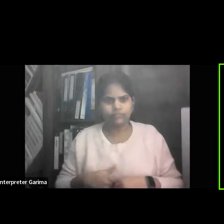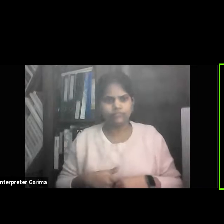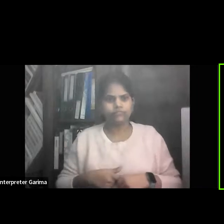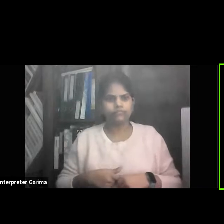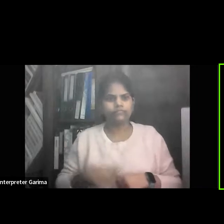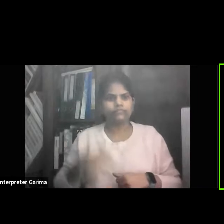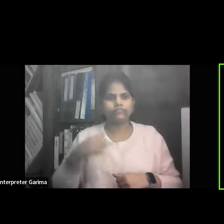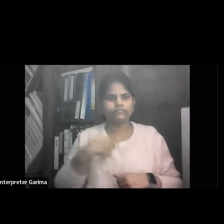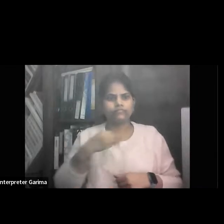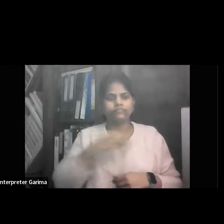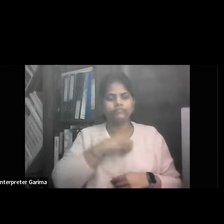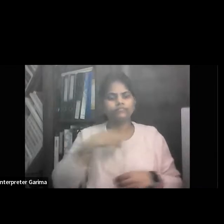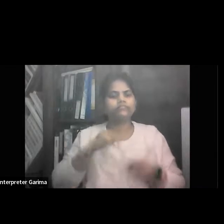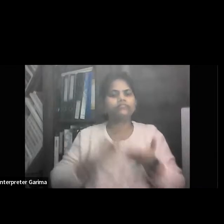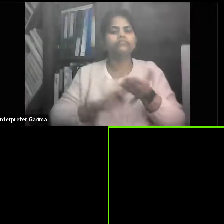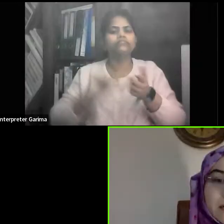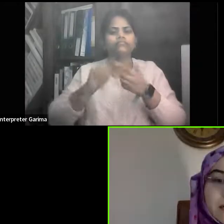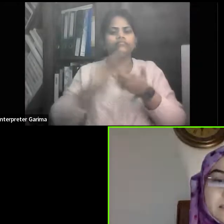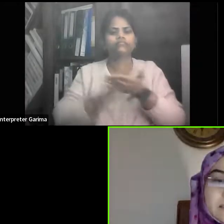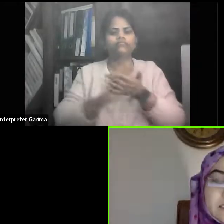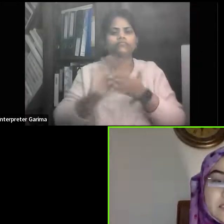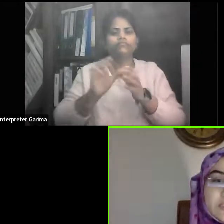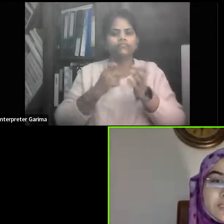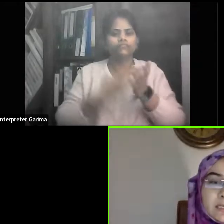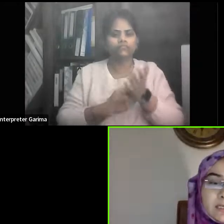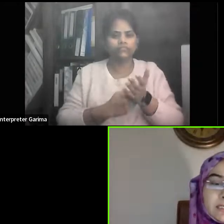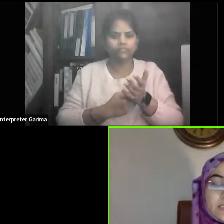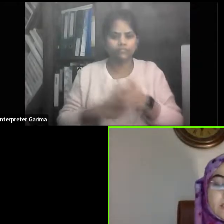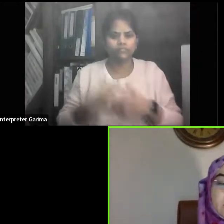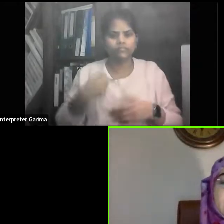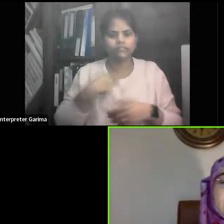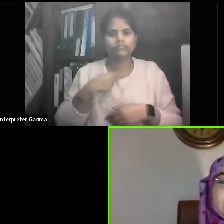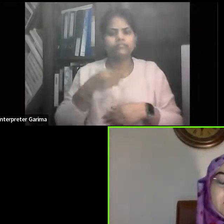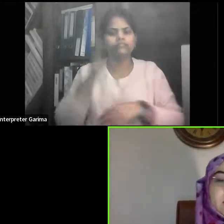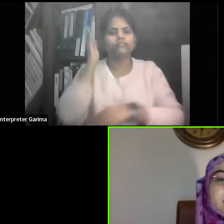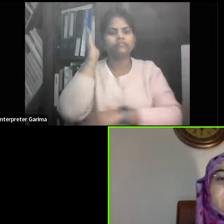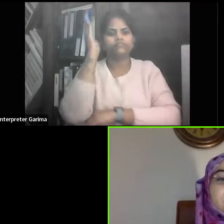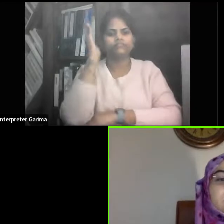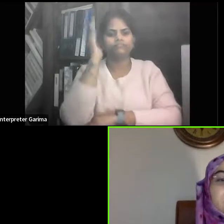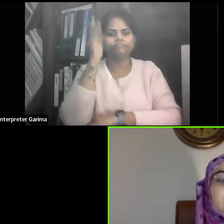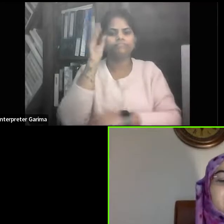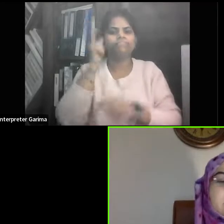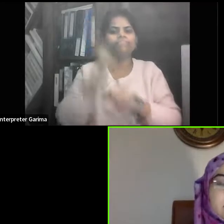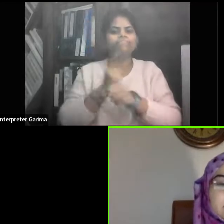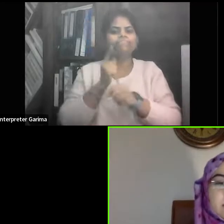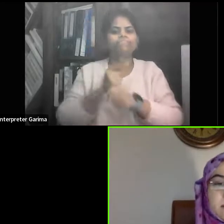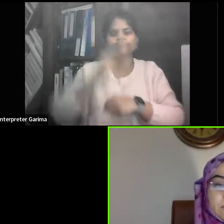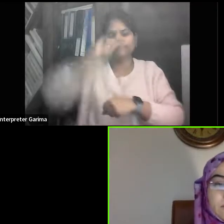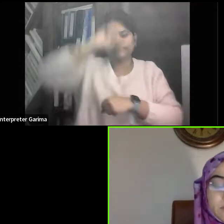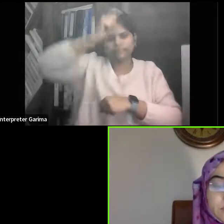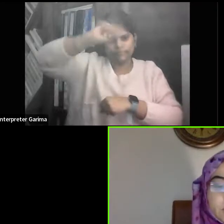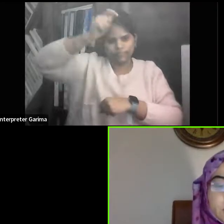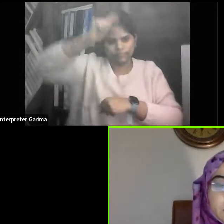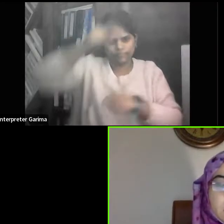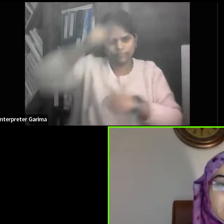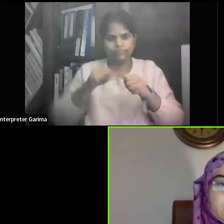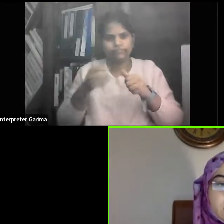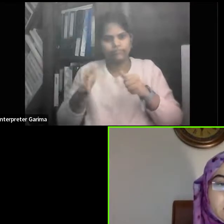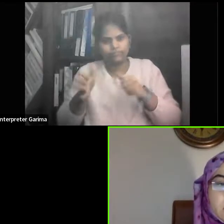am Dr. Meher Fatima, and I teach English in Hamdard Institute of Legal Studies and